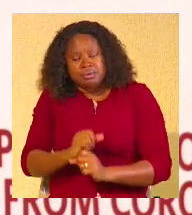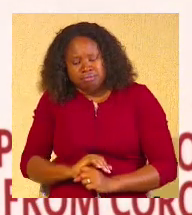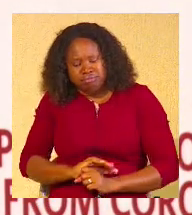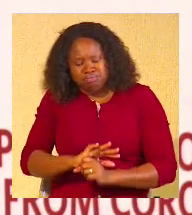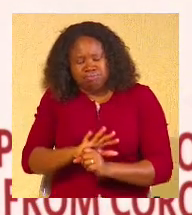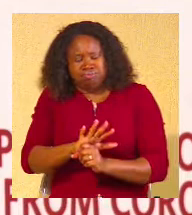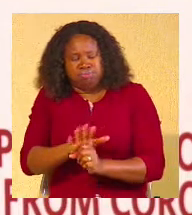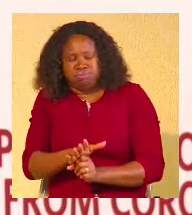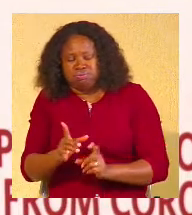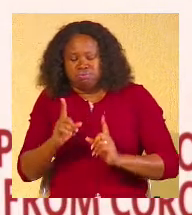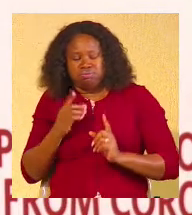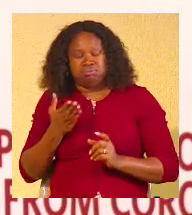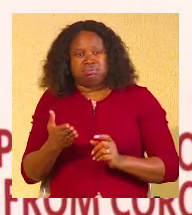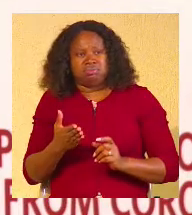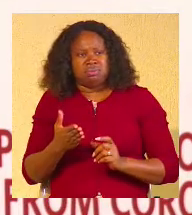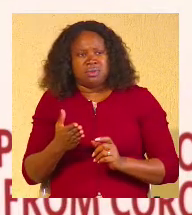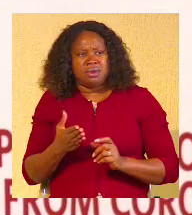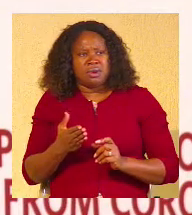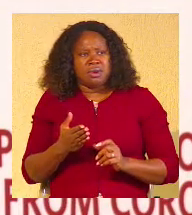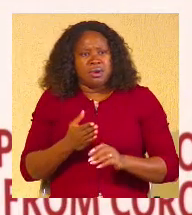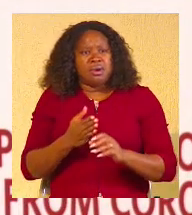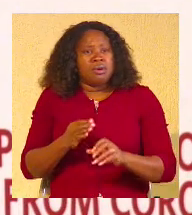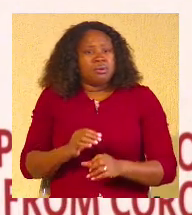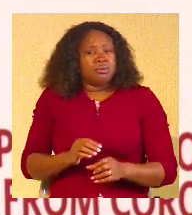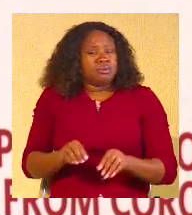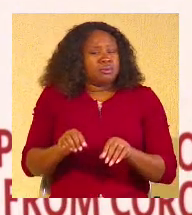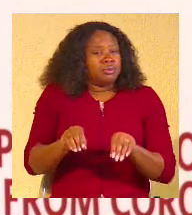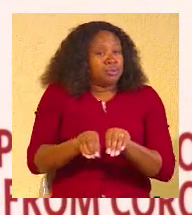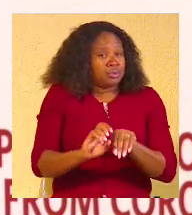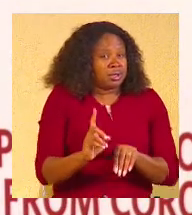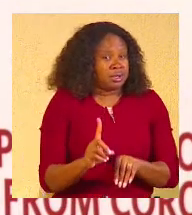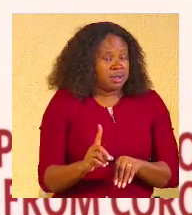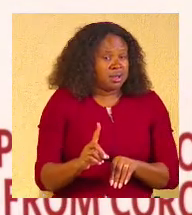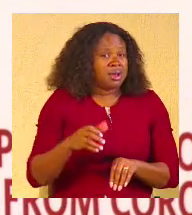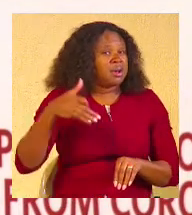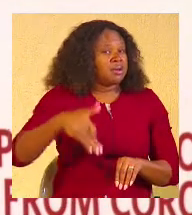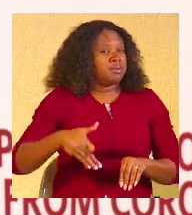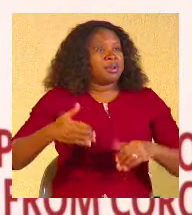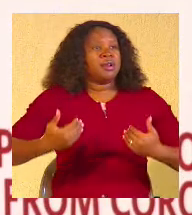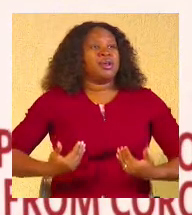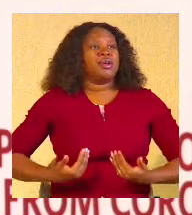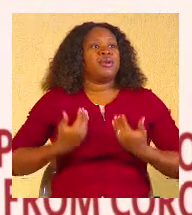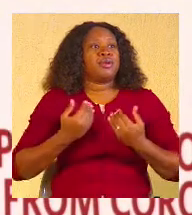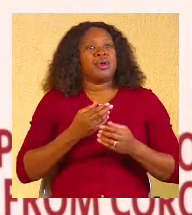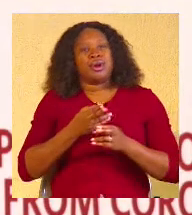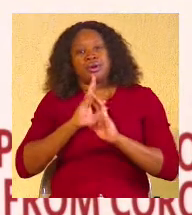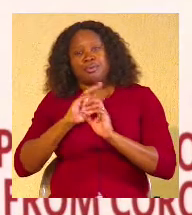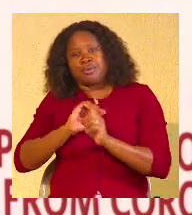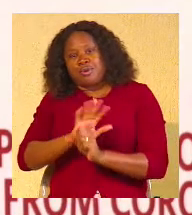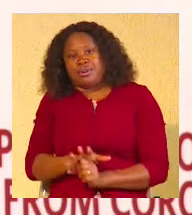virus through an initiative called the Namibian Youth Response